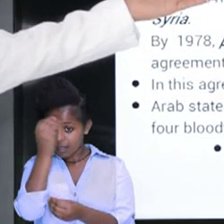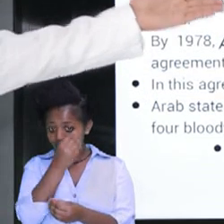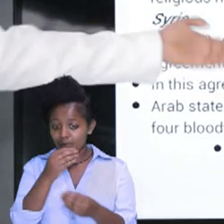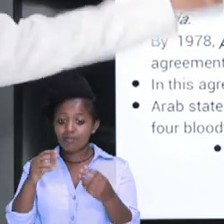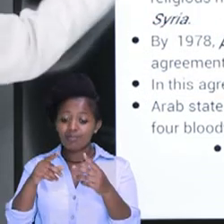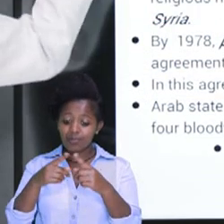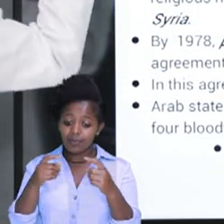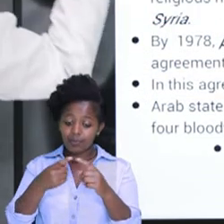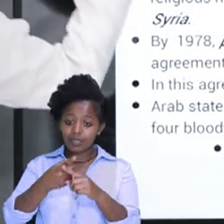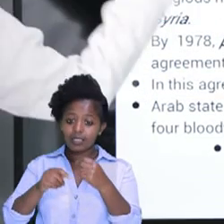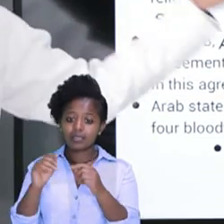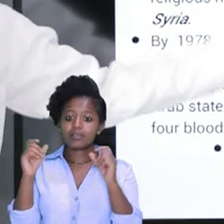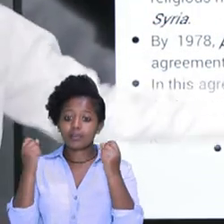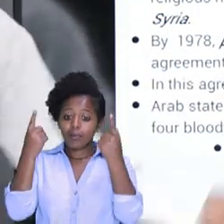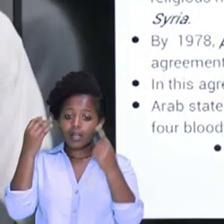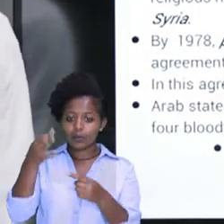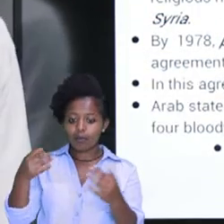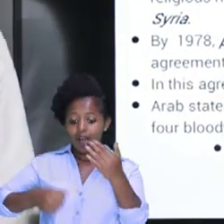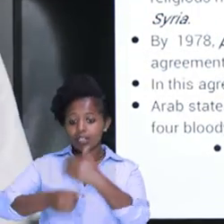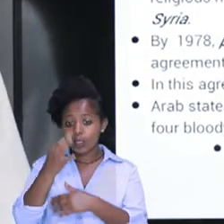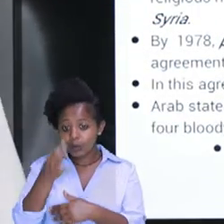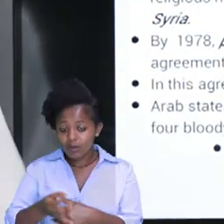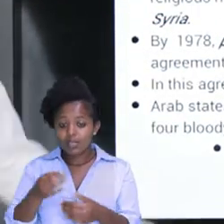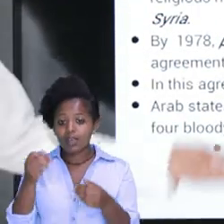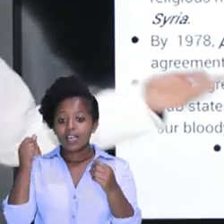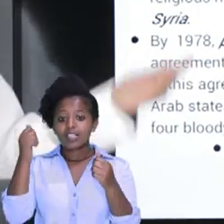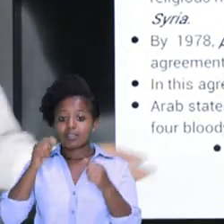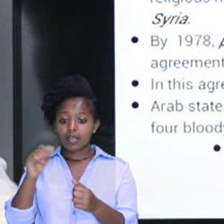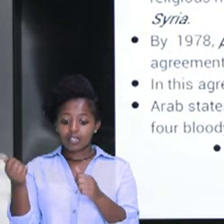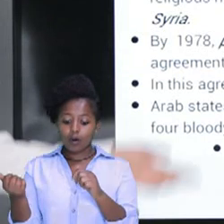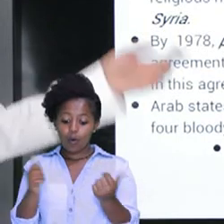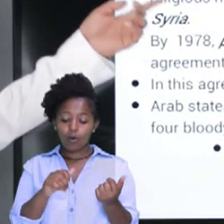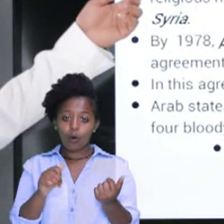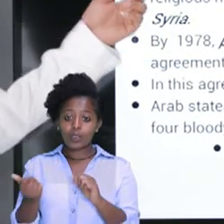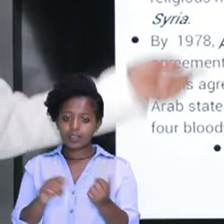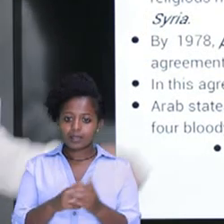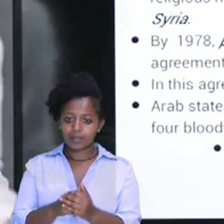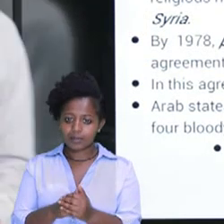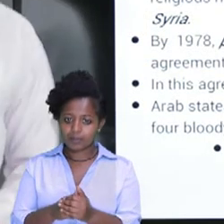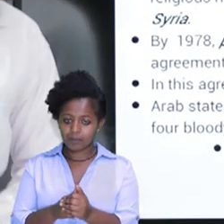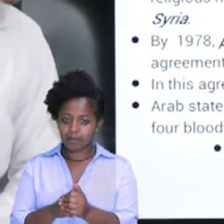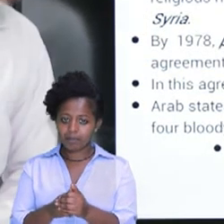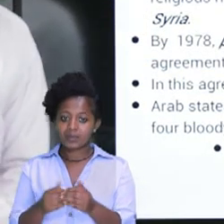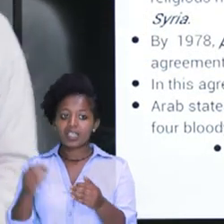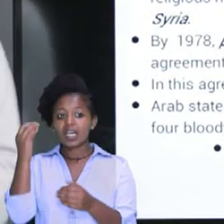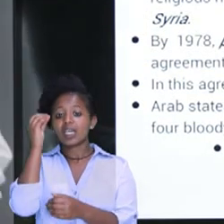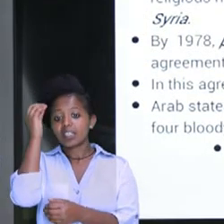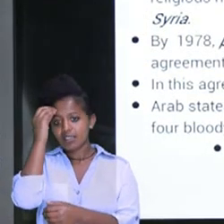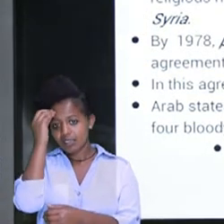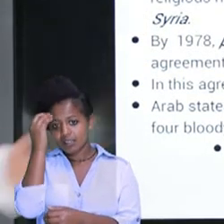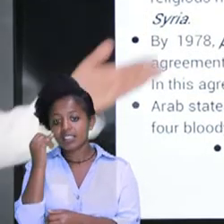began to conflict with a surprise attack on Israel holiday. Yom Kippur, a Jewish religious holiday. Israel